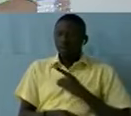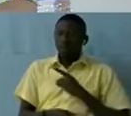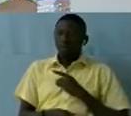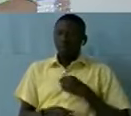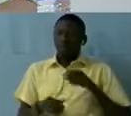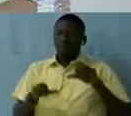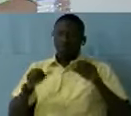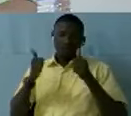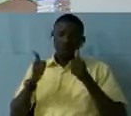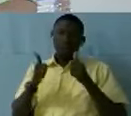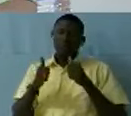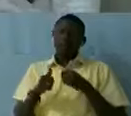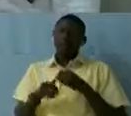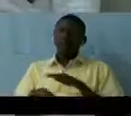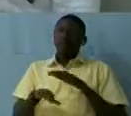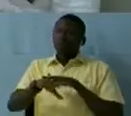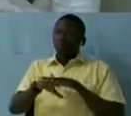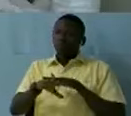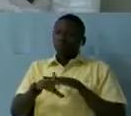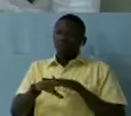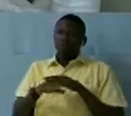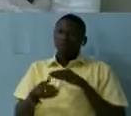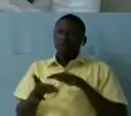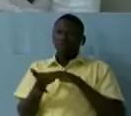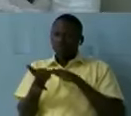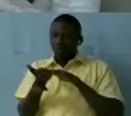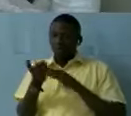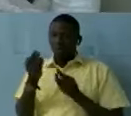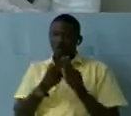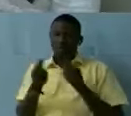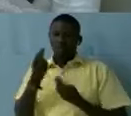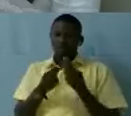when I left his treatment and started the